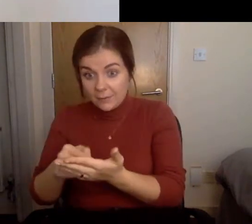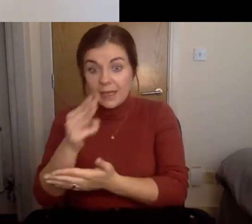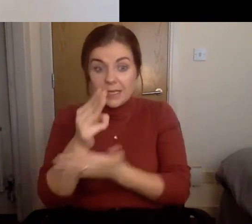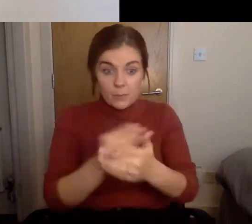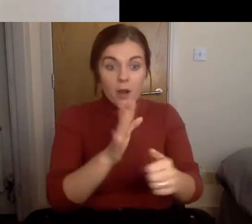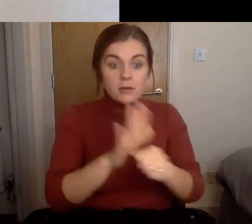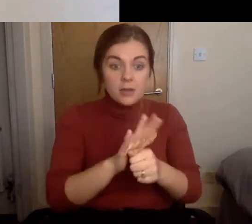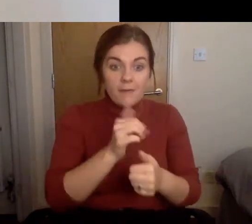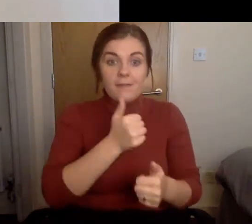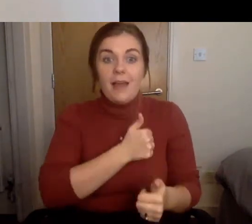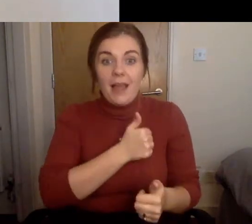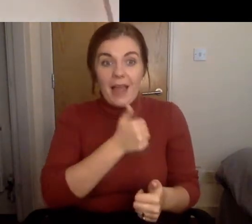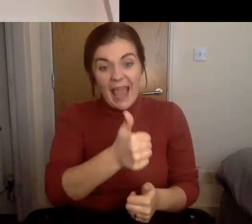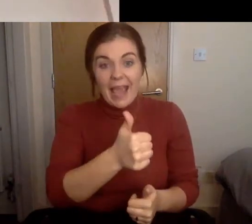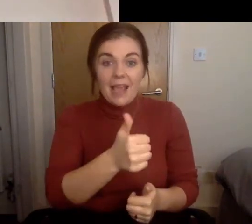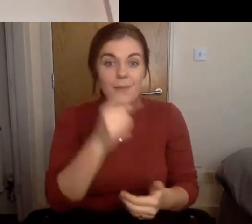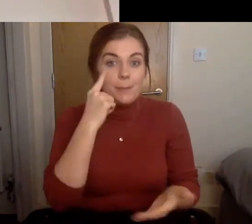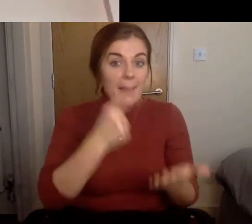that,